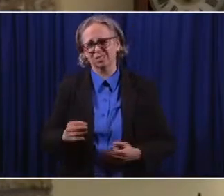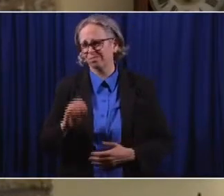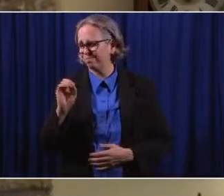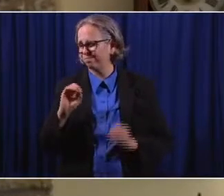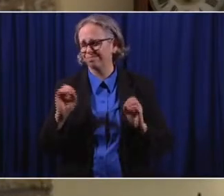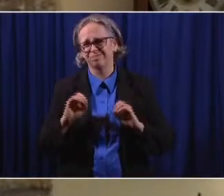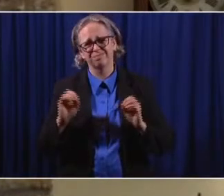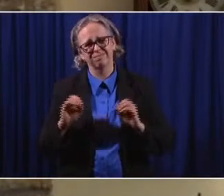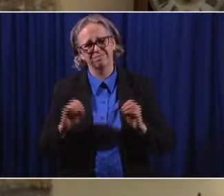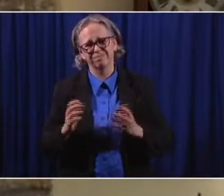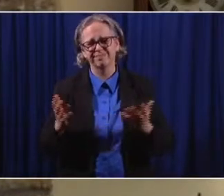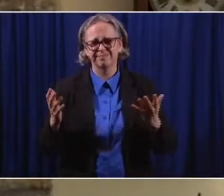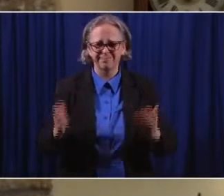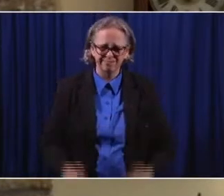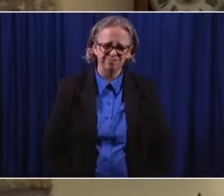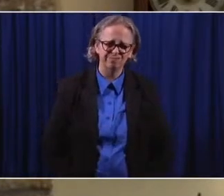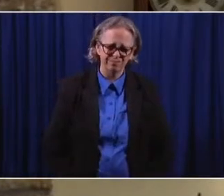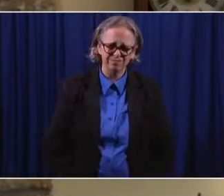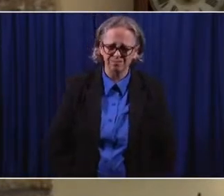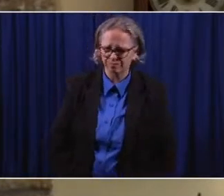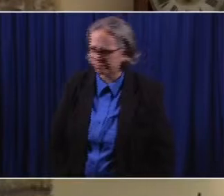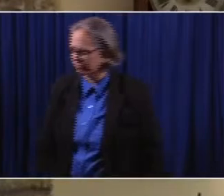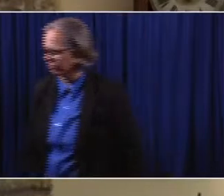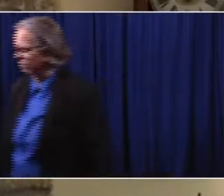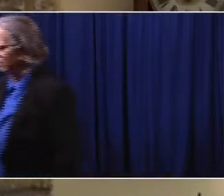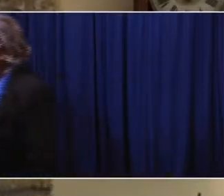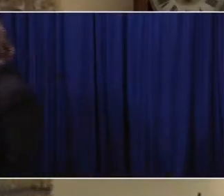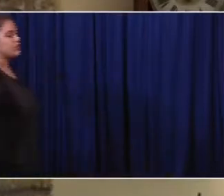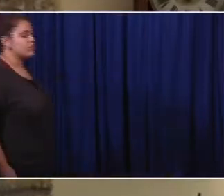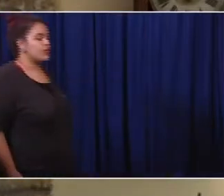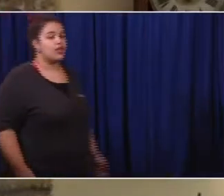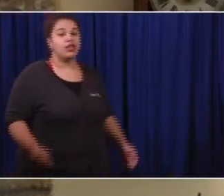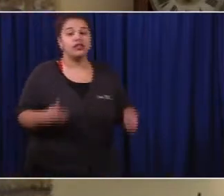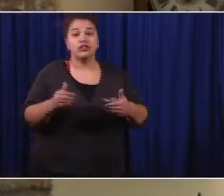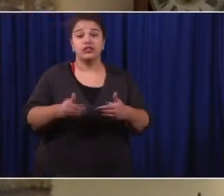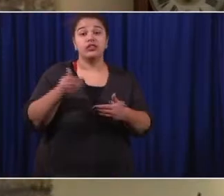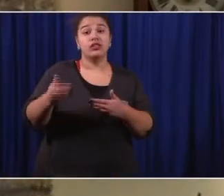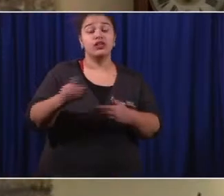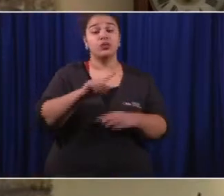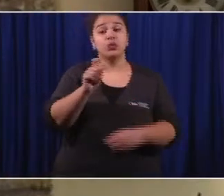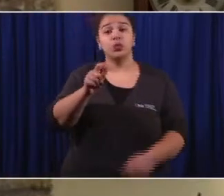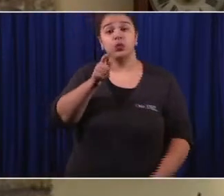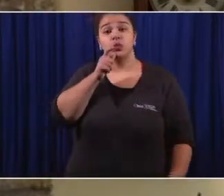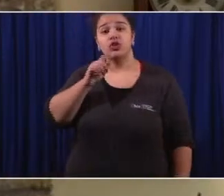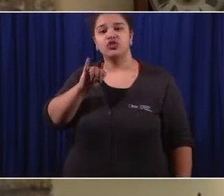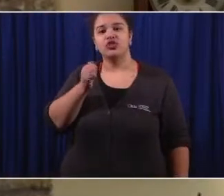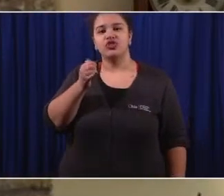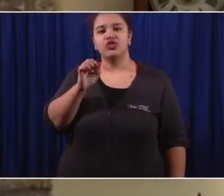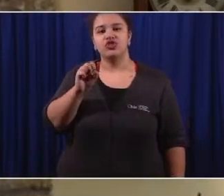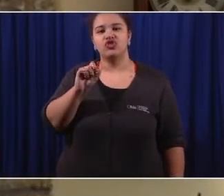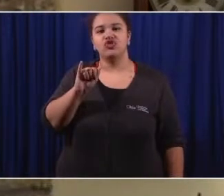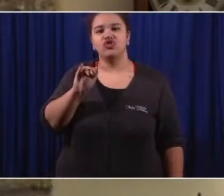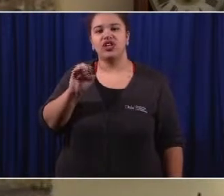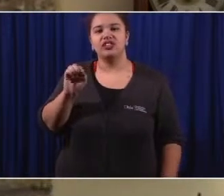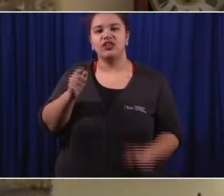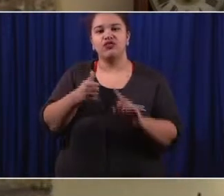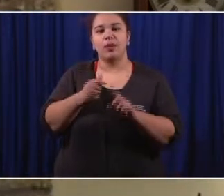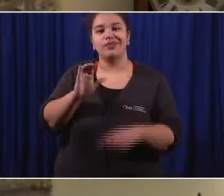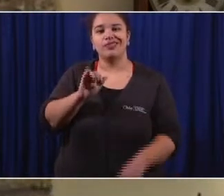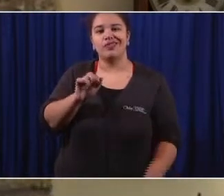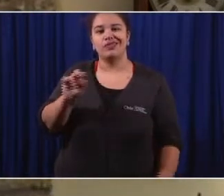Next question is from Jesse Balmert at the Cincinnati Enquirer. Hello, Governor. Yesterday,